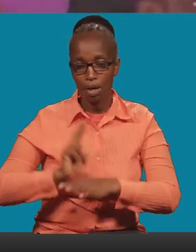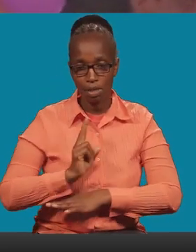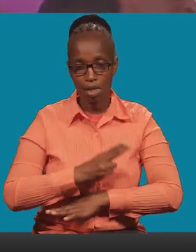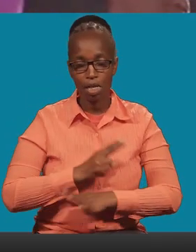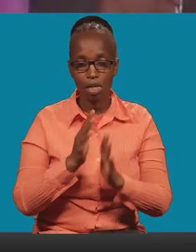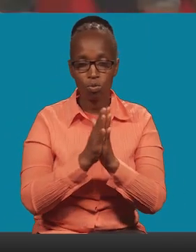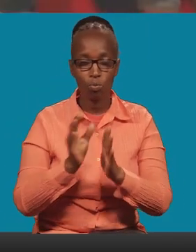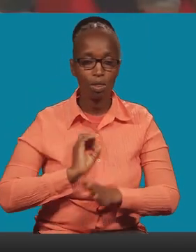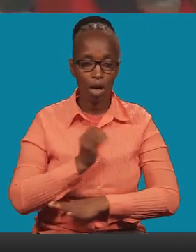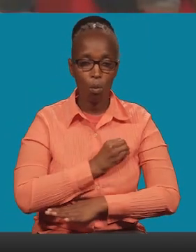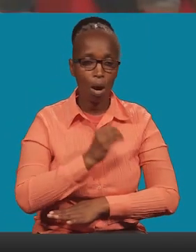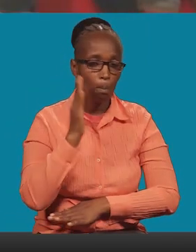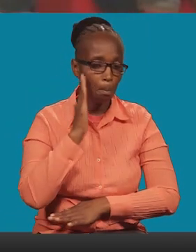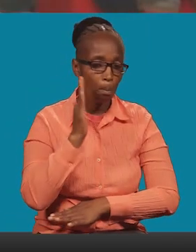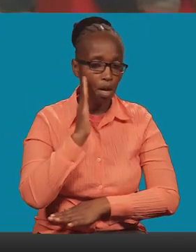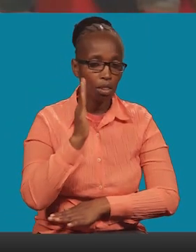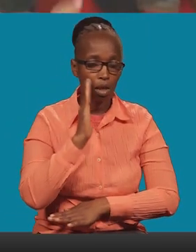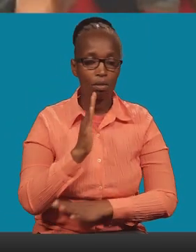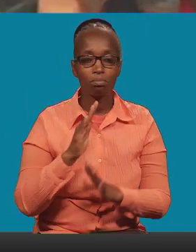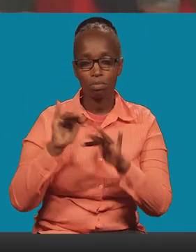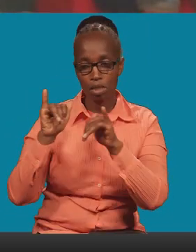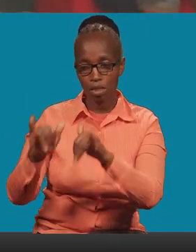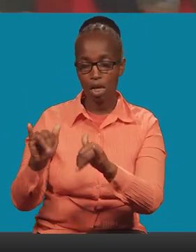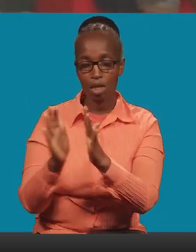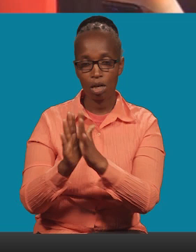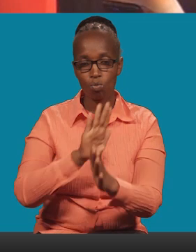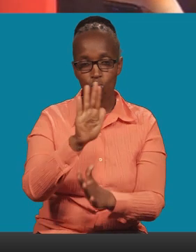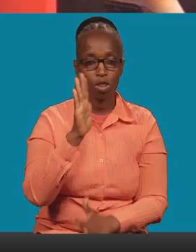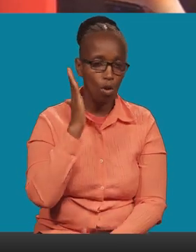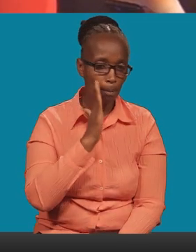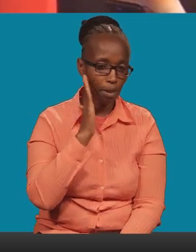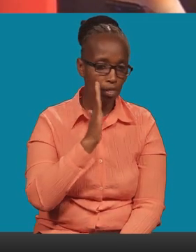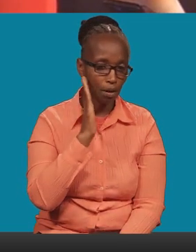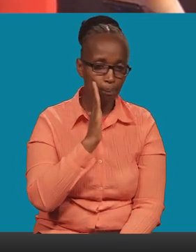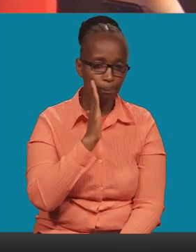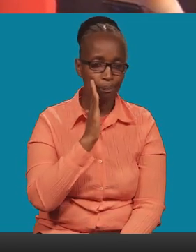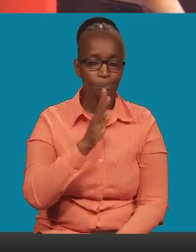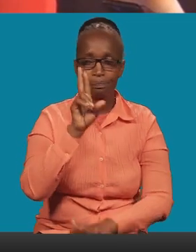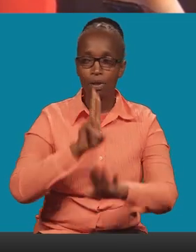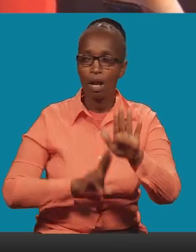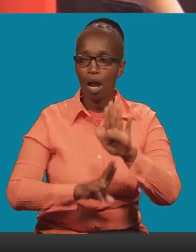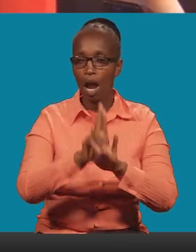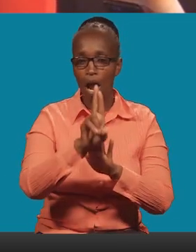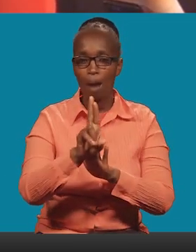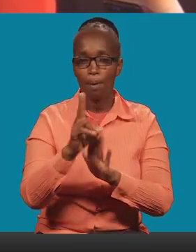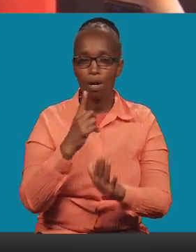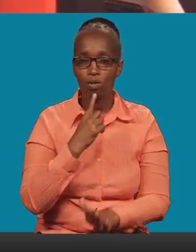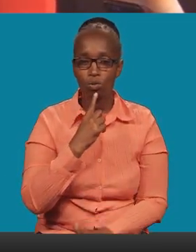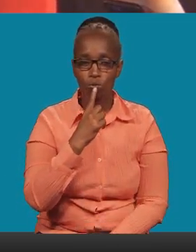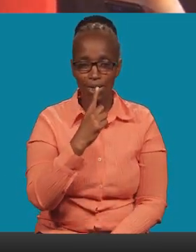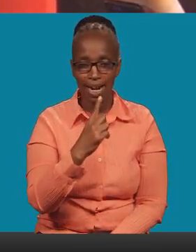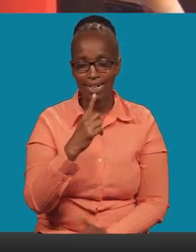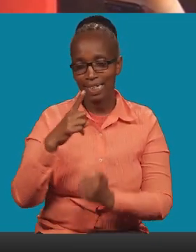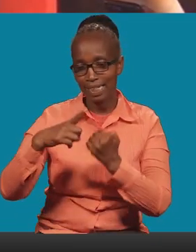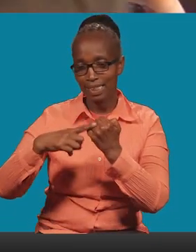that God has given you with Mom I appreciate them to stay with your mother